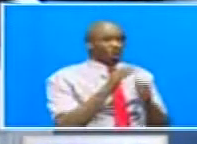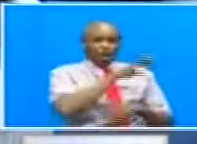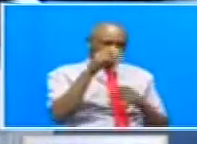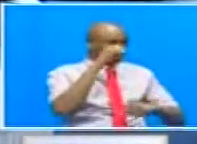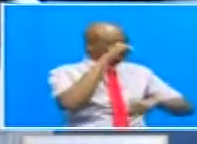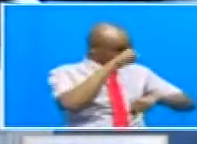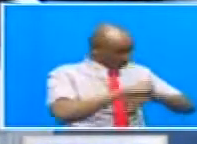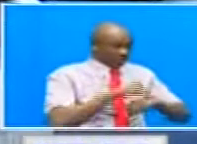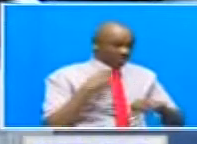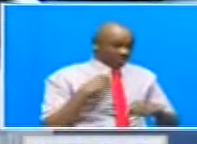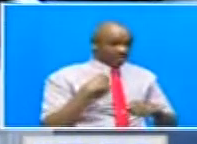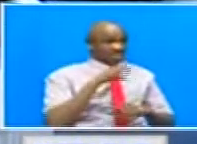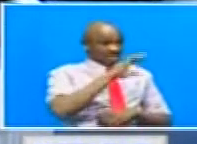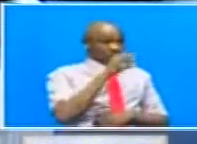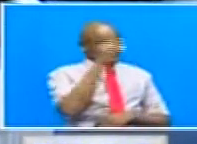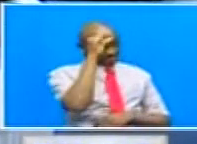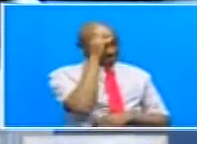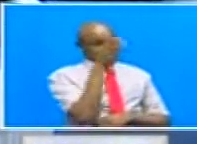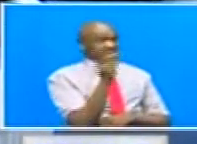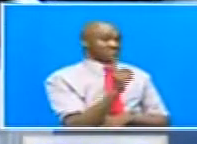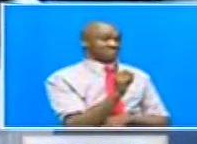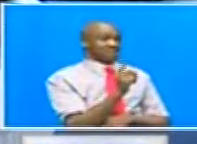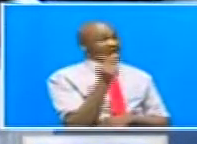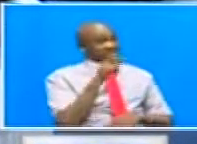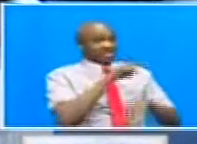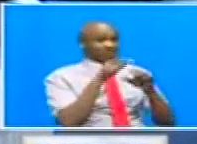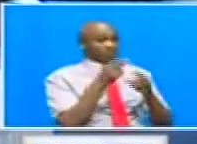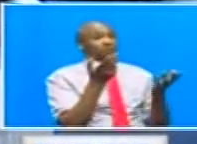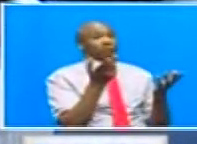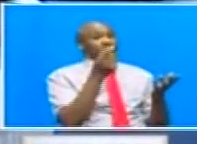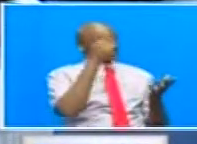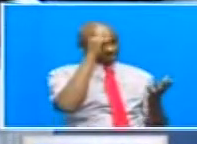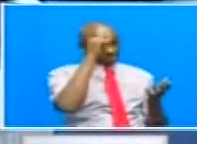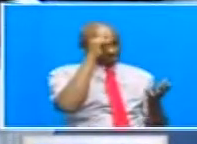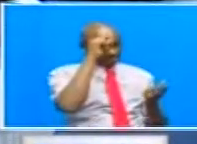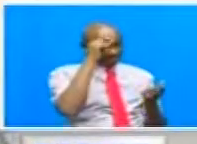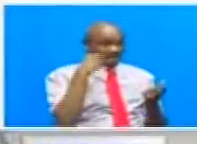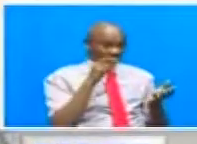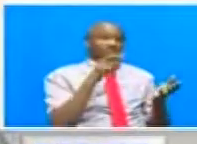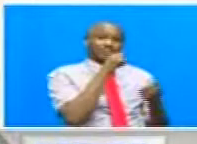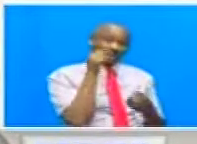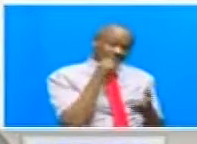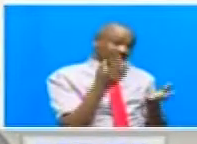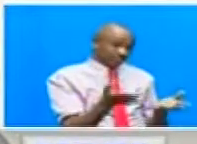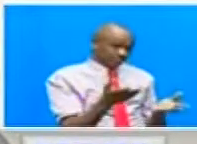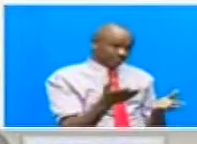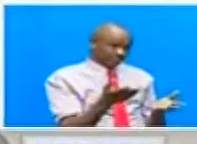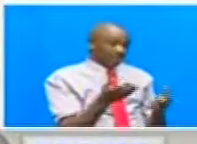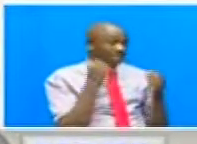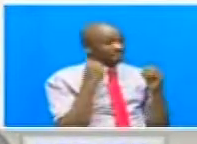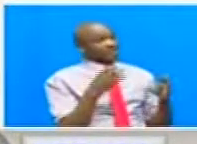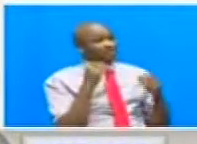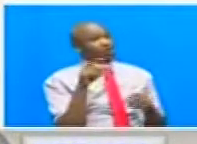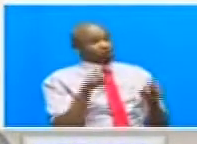the county governments. Mm-hmm. Some schools will be vested in the national government. Mm-hmm. There are even others that are even private. There will be many that